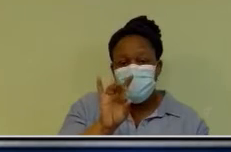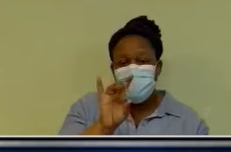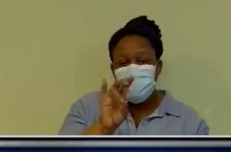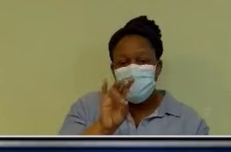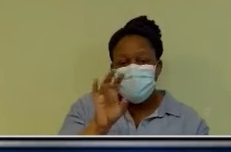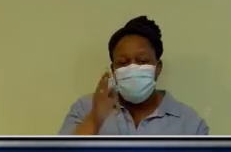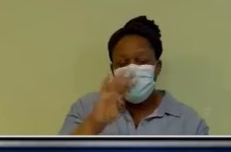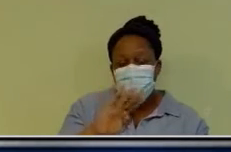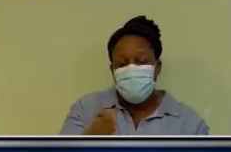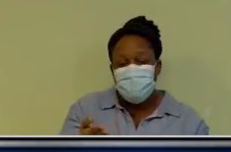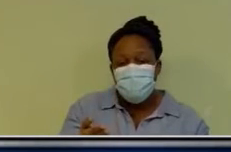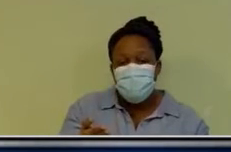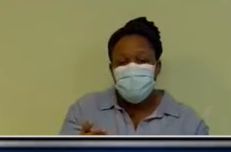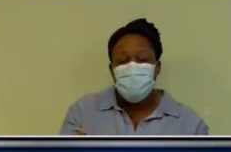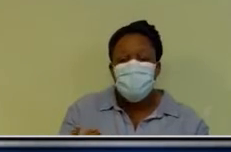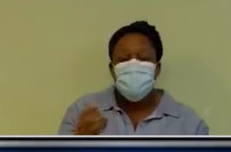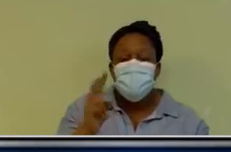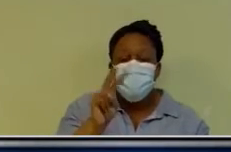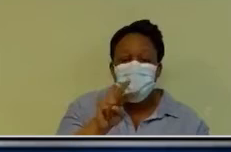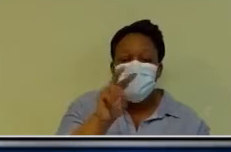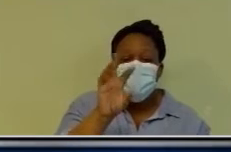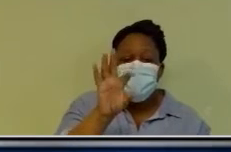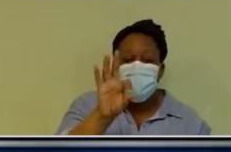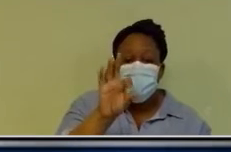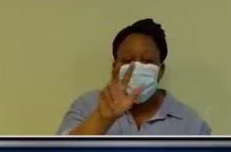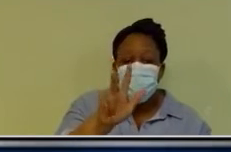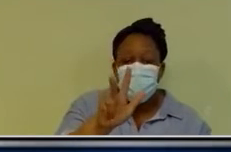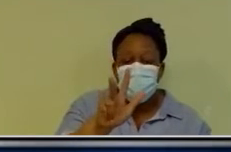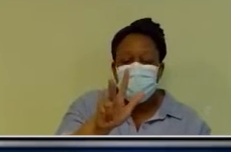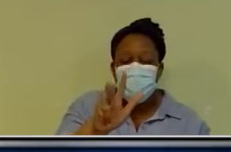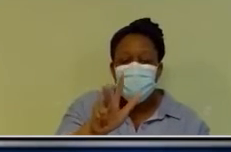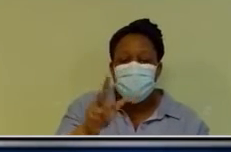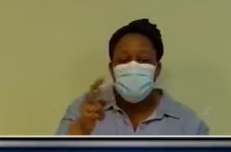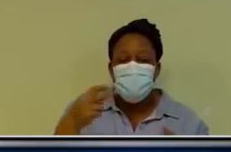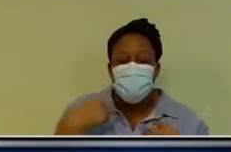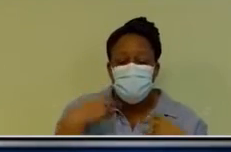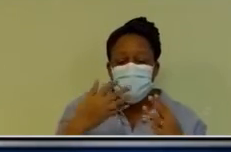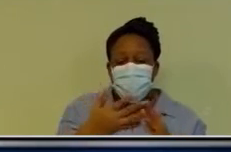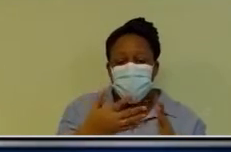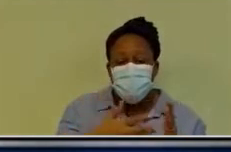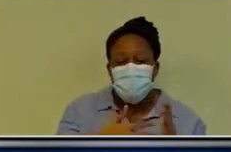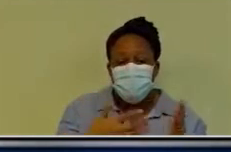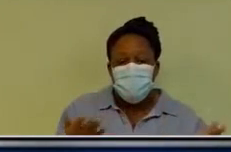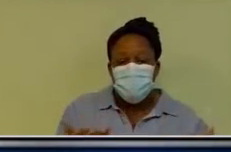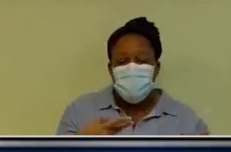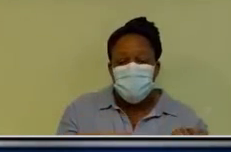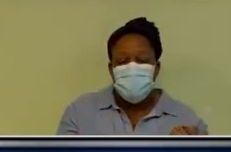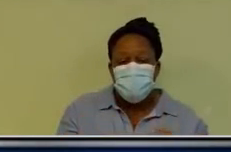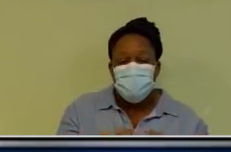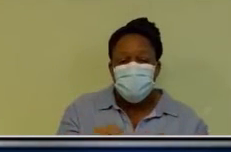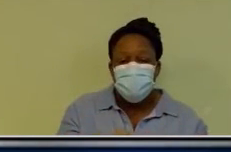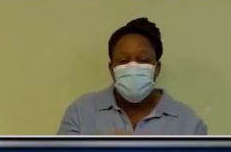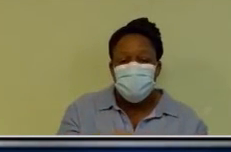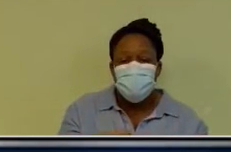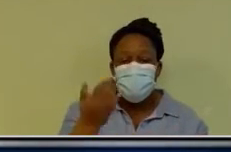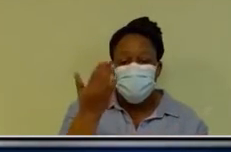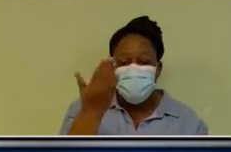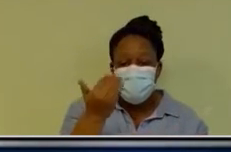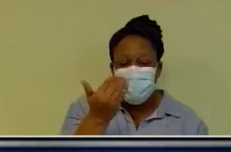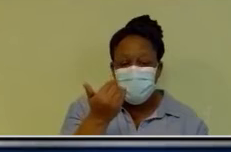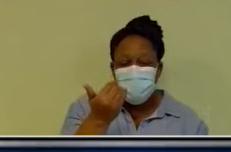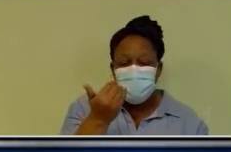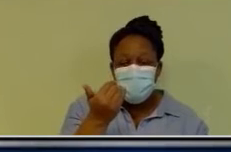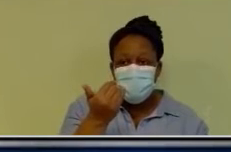To date, 293 persons have been sampled and tested, with 15